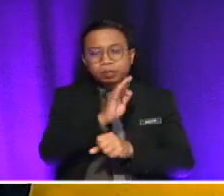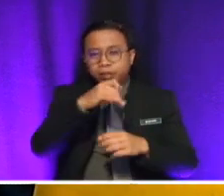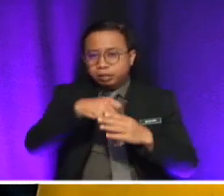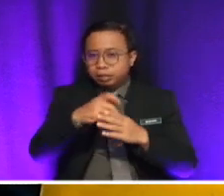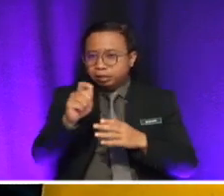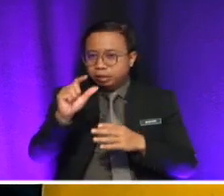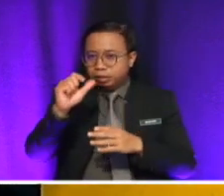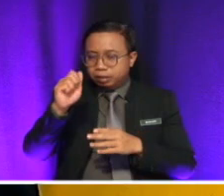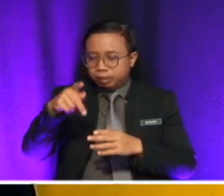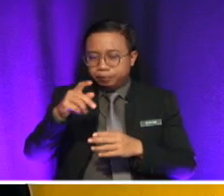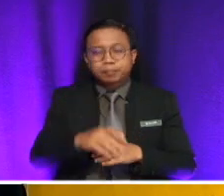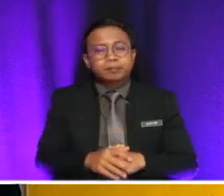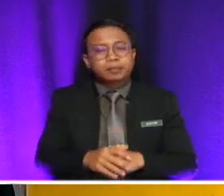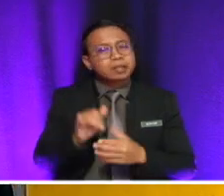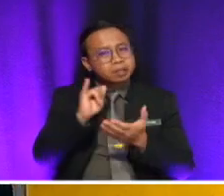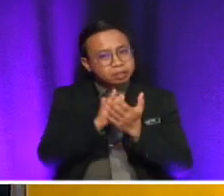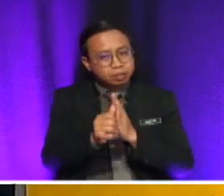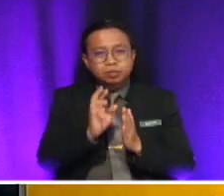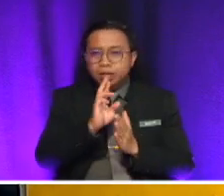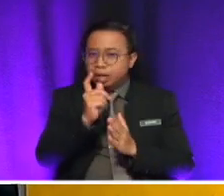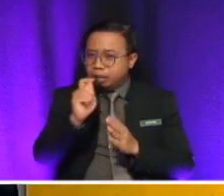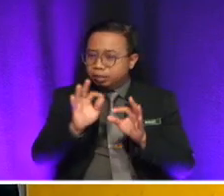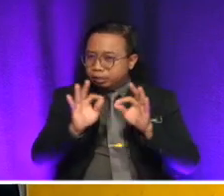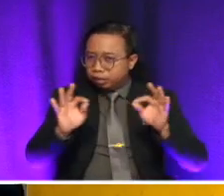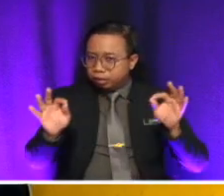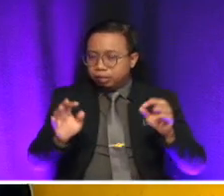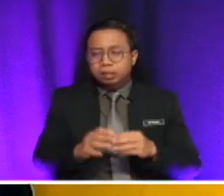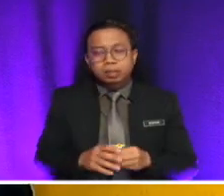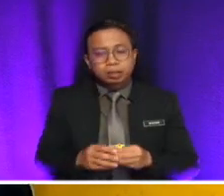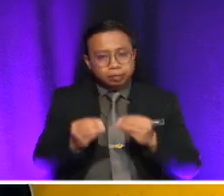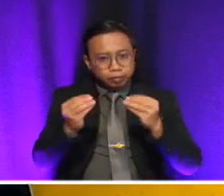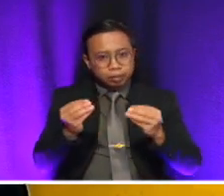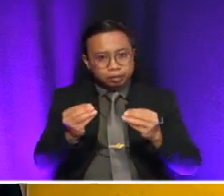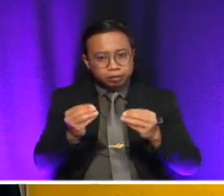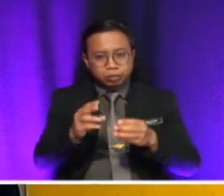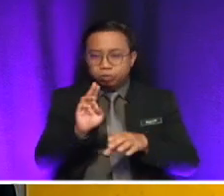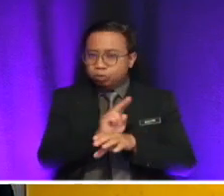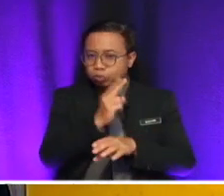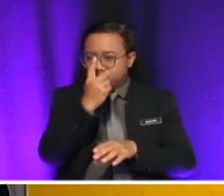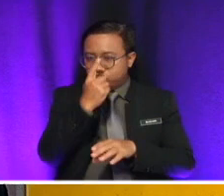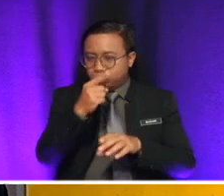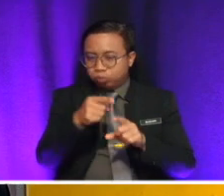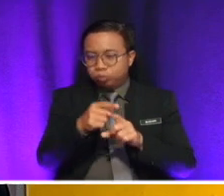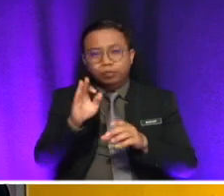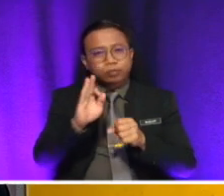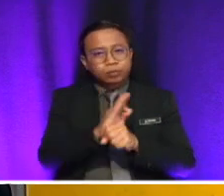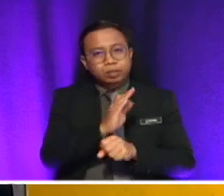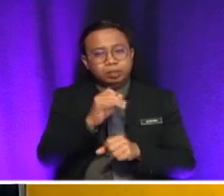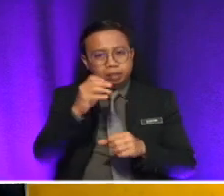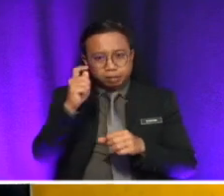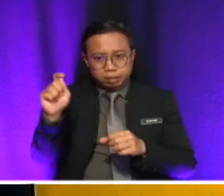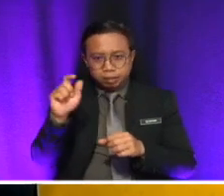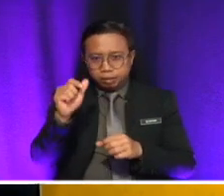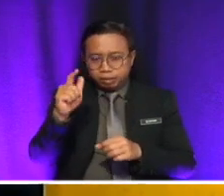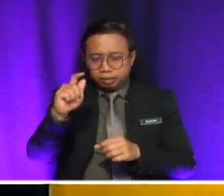look. These are the sentences given, where some of these sentences will be used to fill in the gaps. But before that, you have